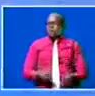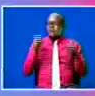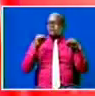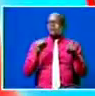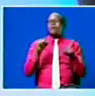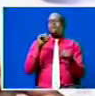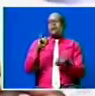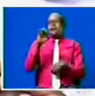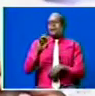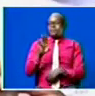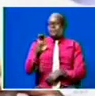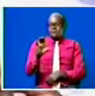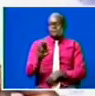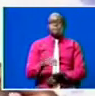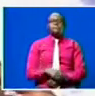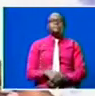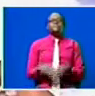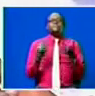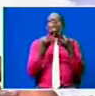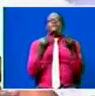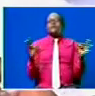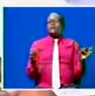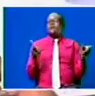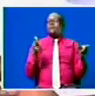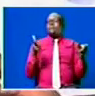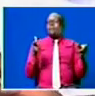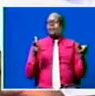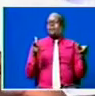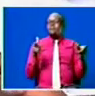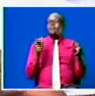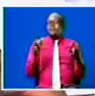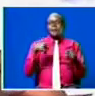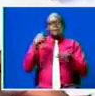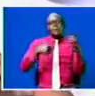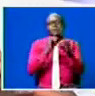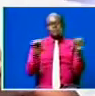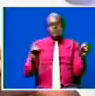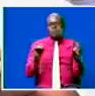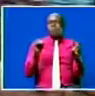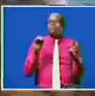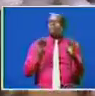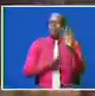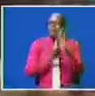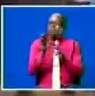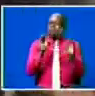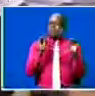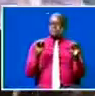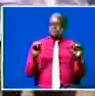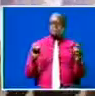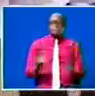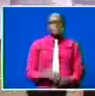Chebukati. Without a free press, then there can be no progress and there can be no development.